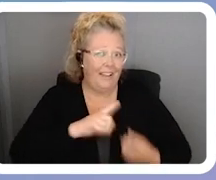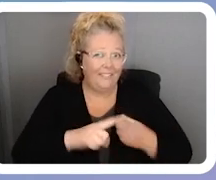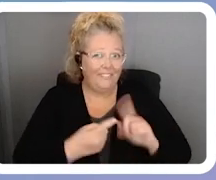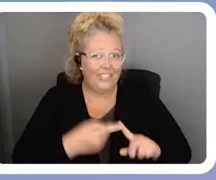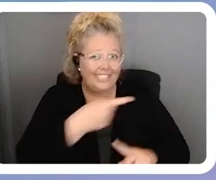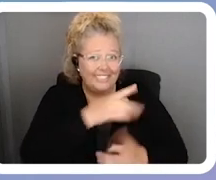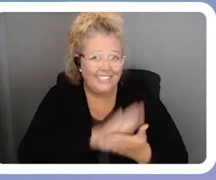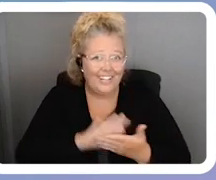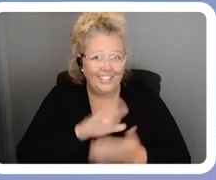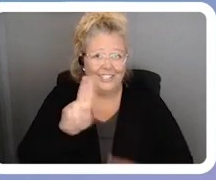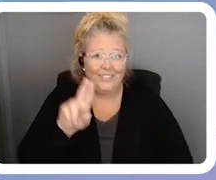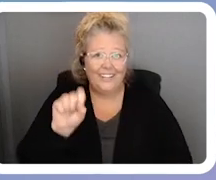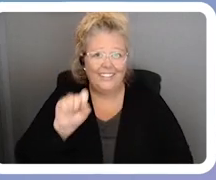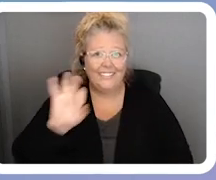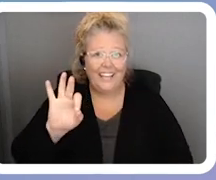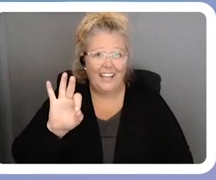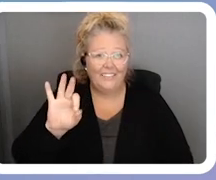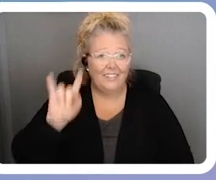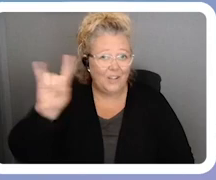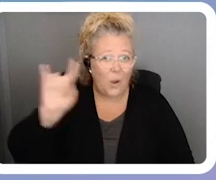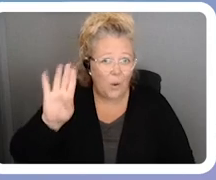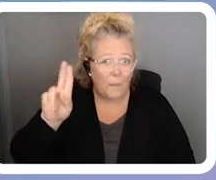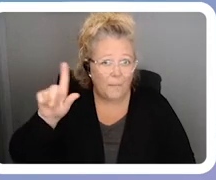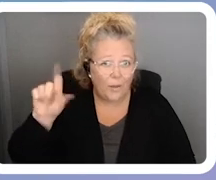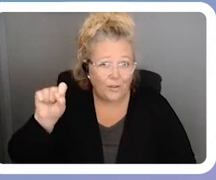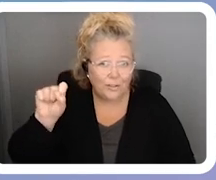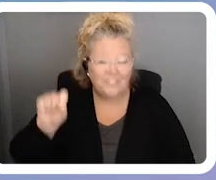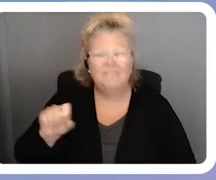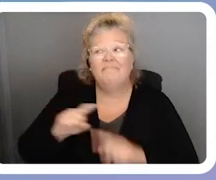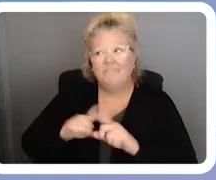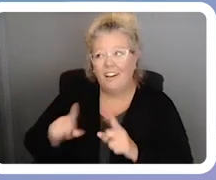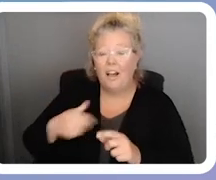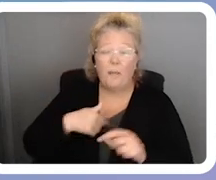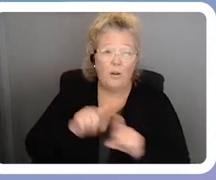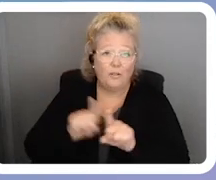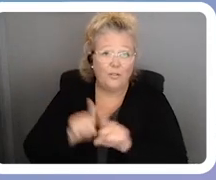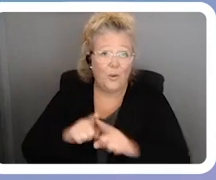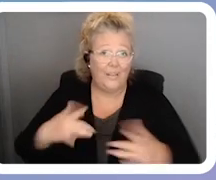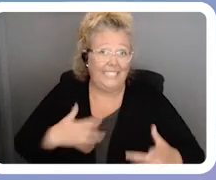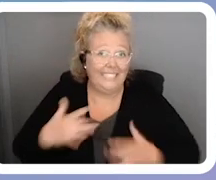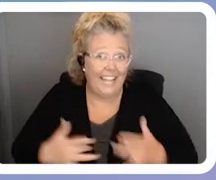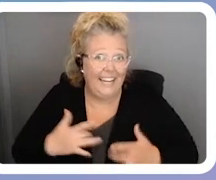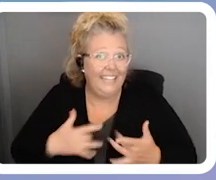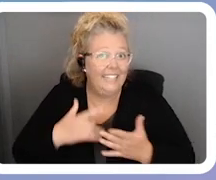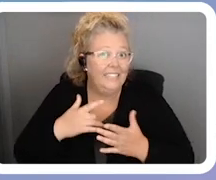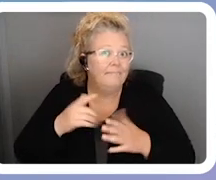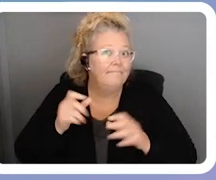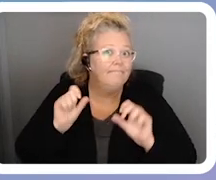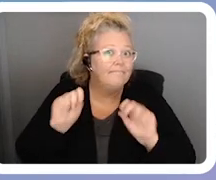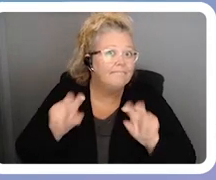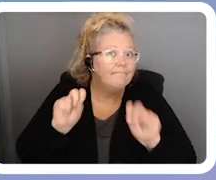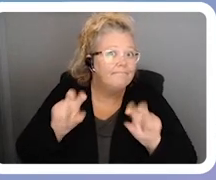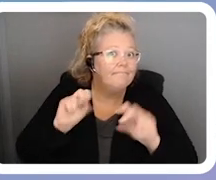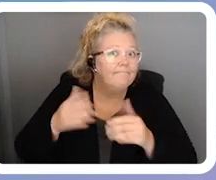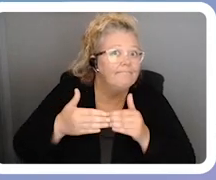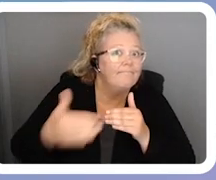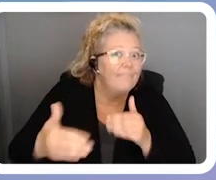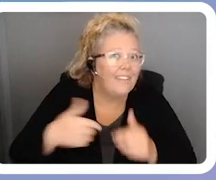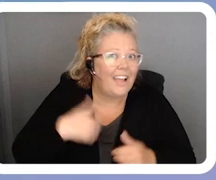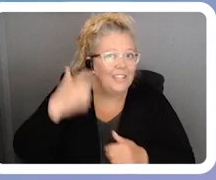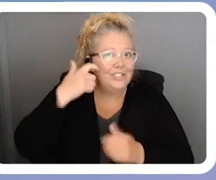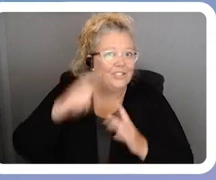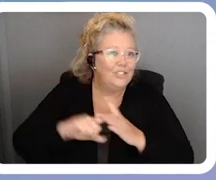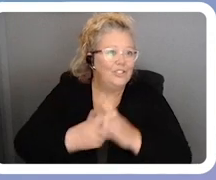miss seeing my friends at USF. Go Bulls! For sure. But I am excited about the opportunities as we